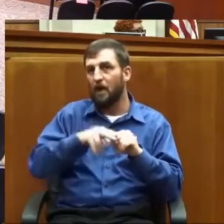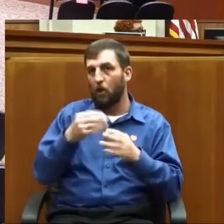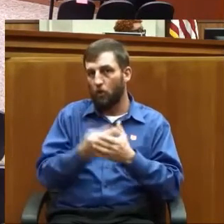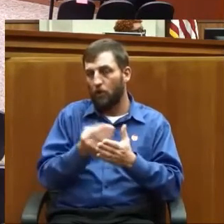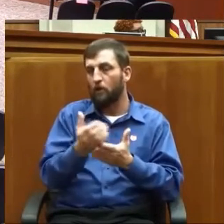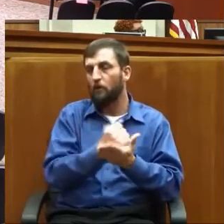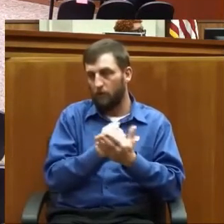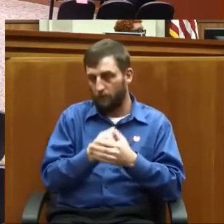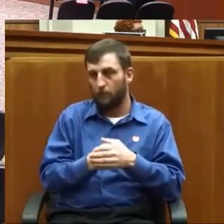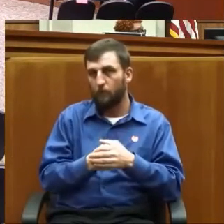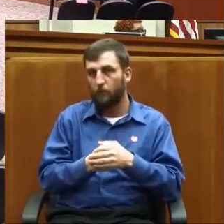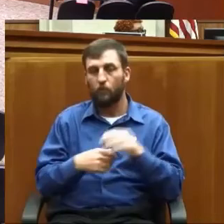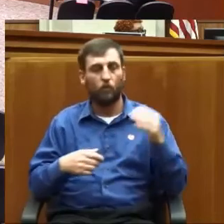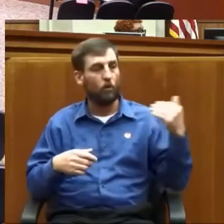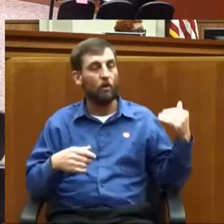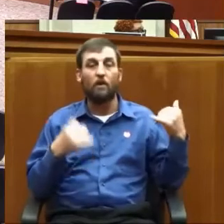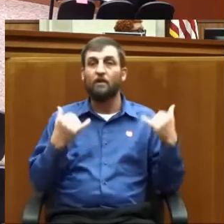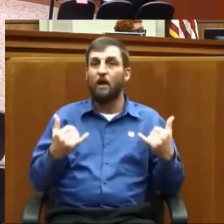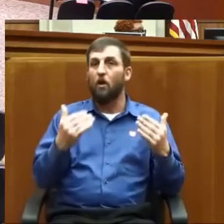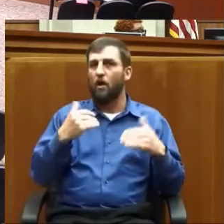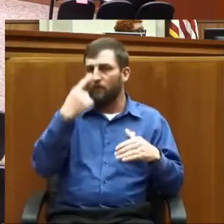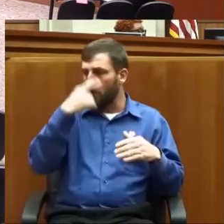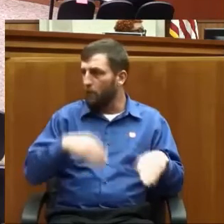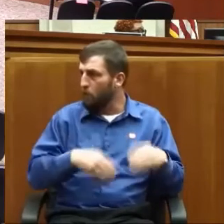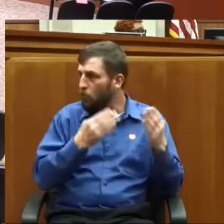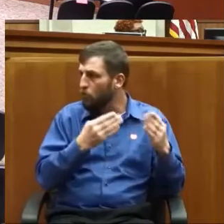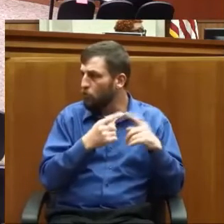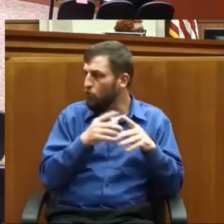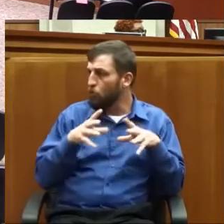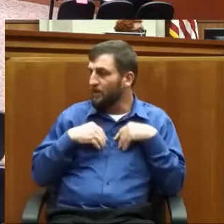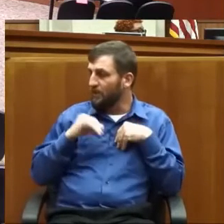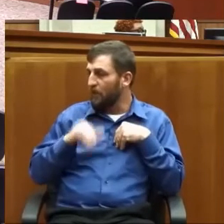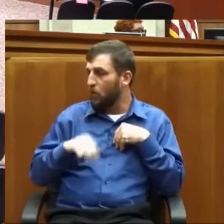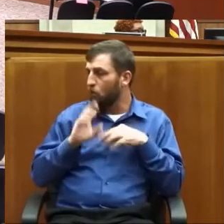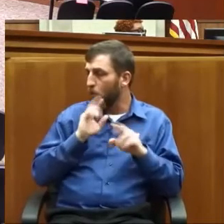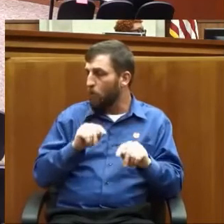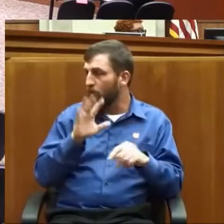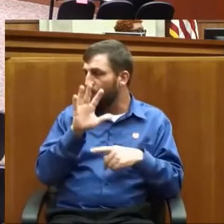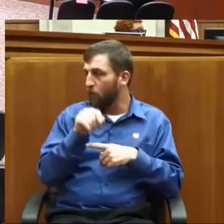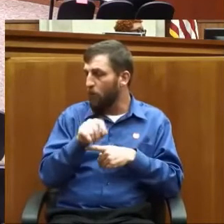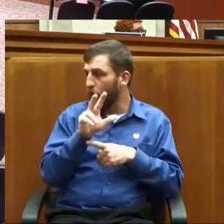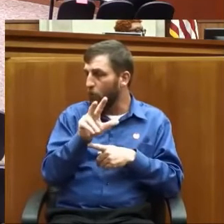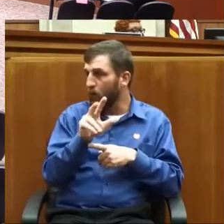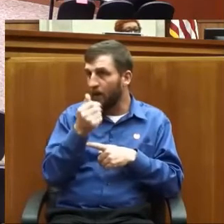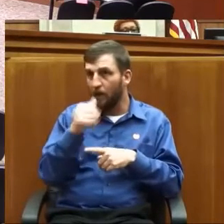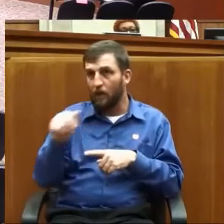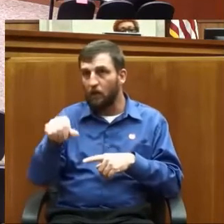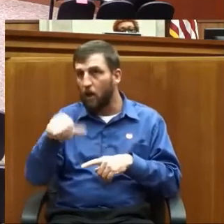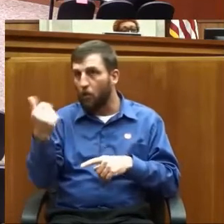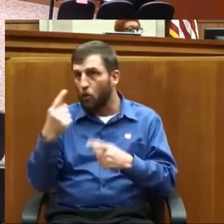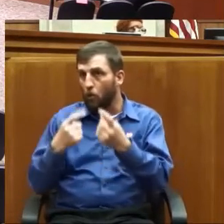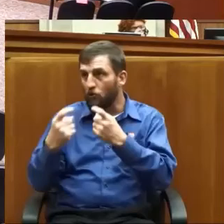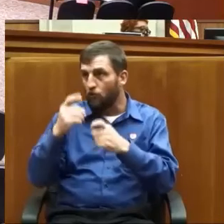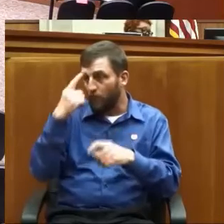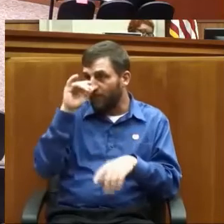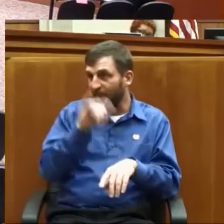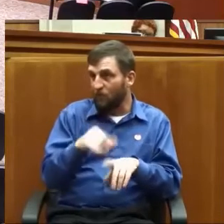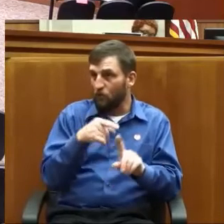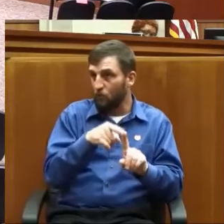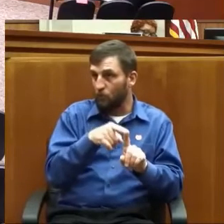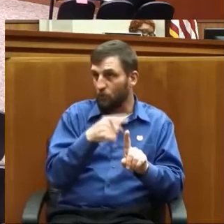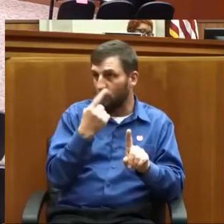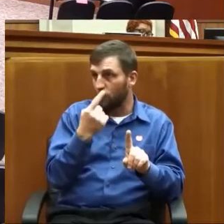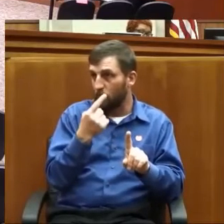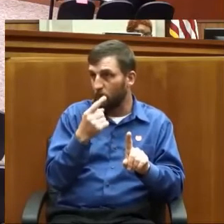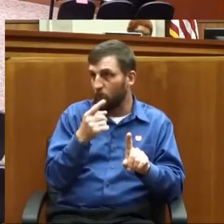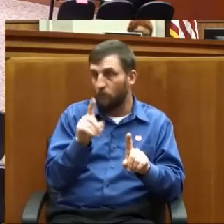you, sir. All right, so we have, I believe, on the floor, the motion to receive this report for item 5.3. Are there any additional questions on this particular item, or